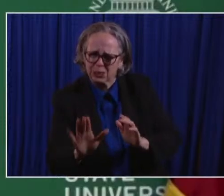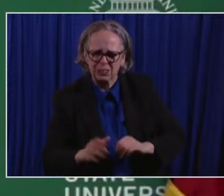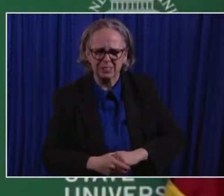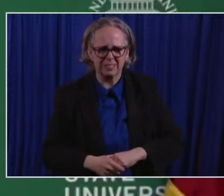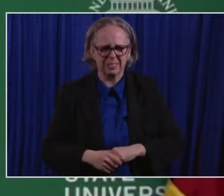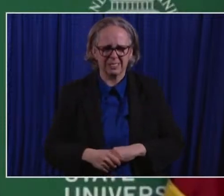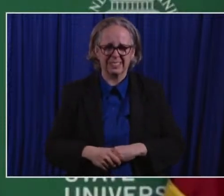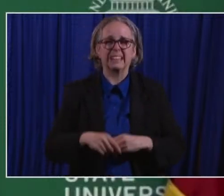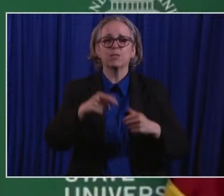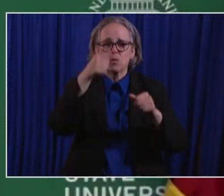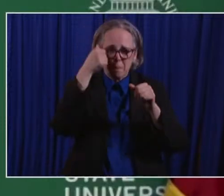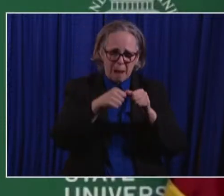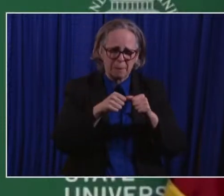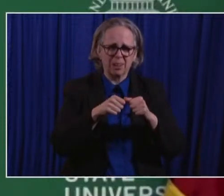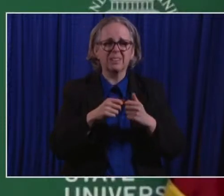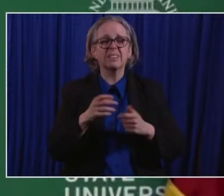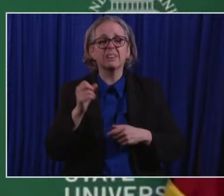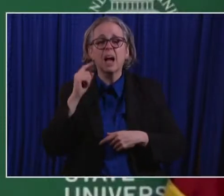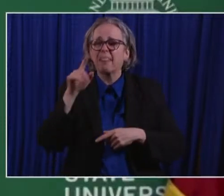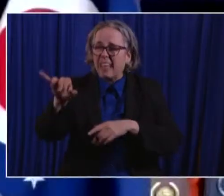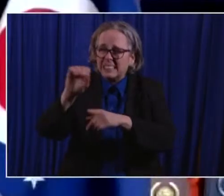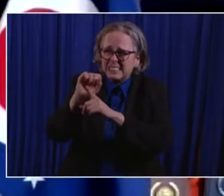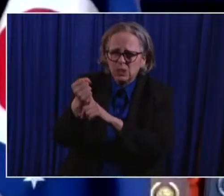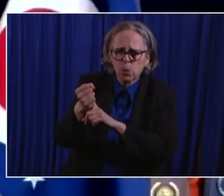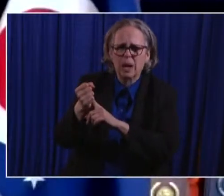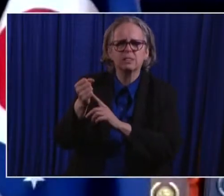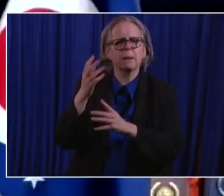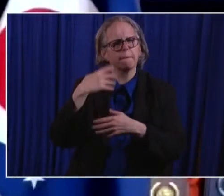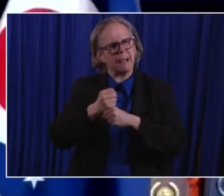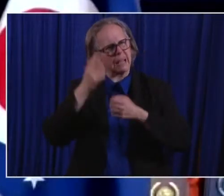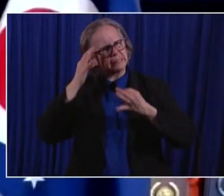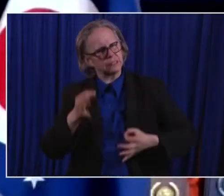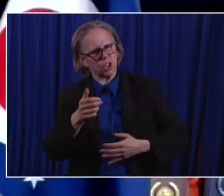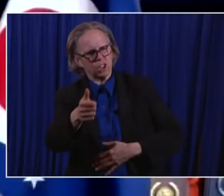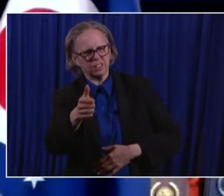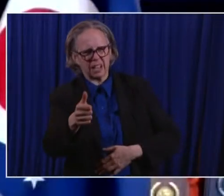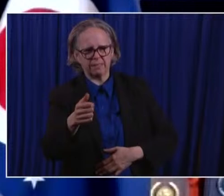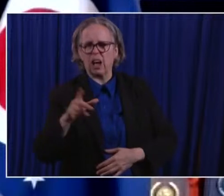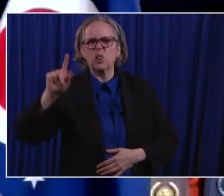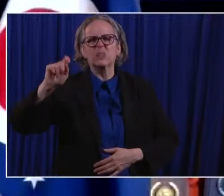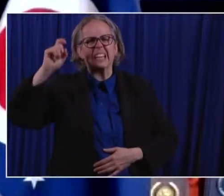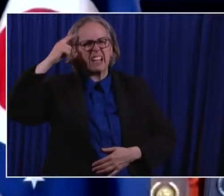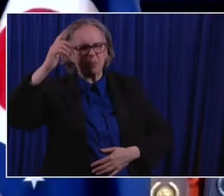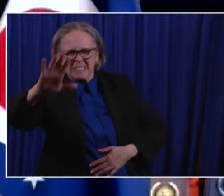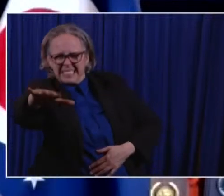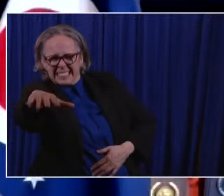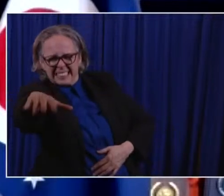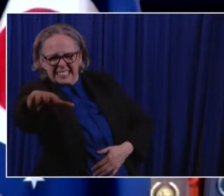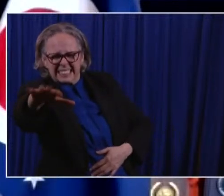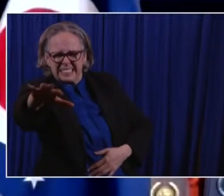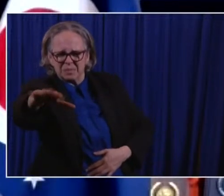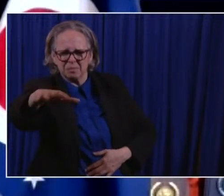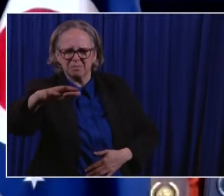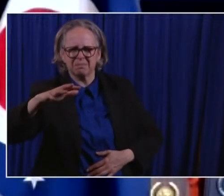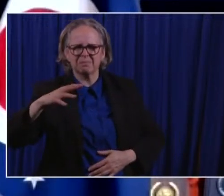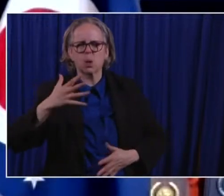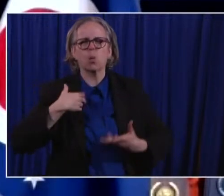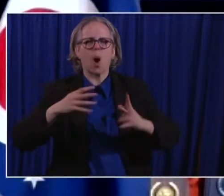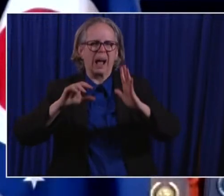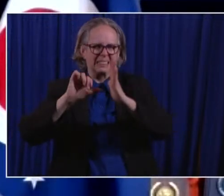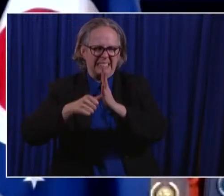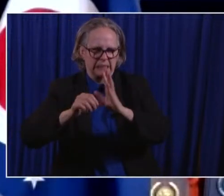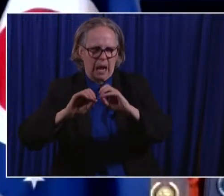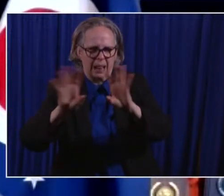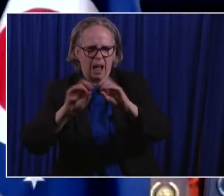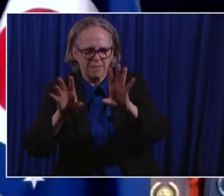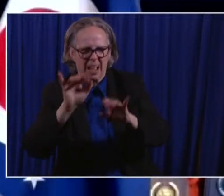individual situation. Governor, I want to just get the clarification on that as it relates to that question. It says